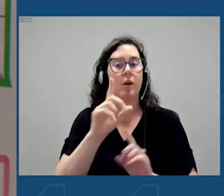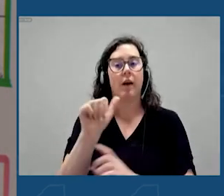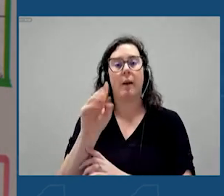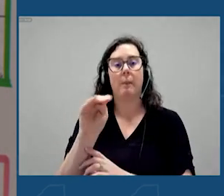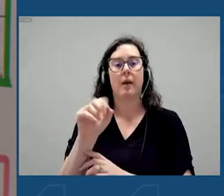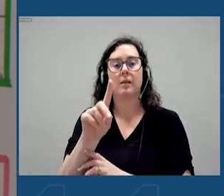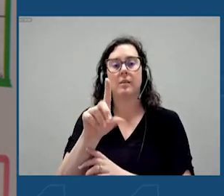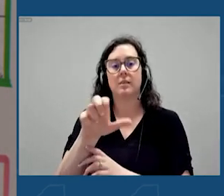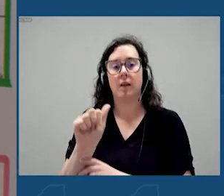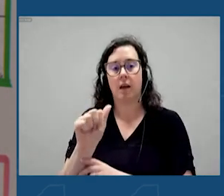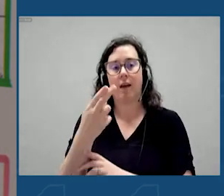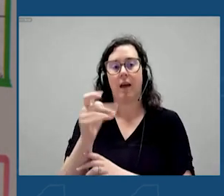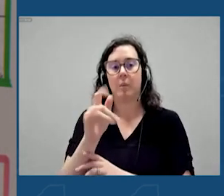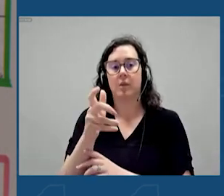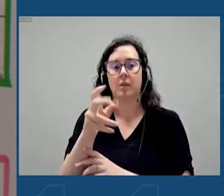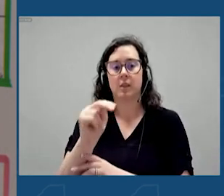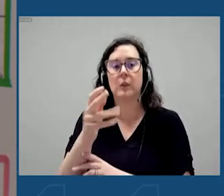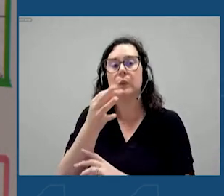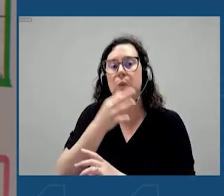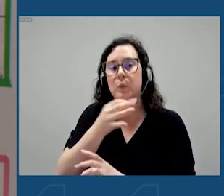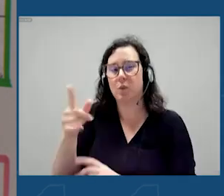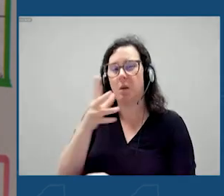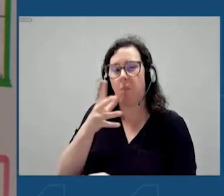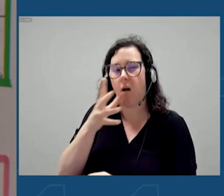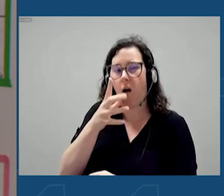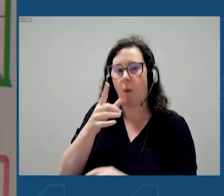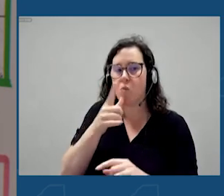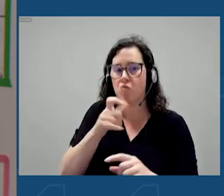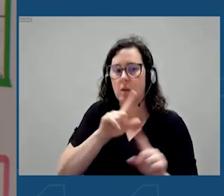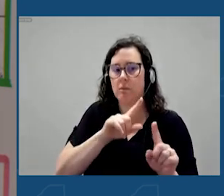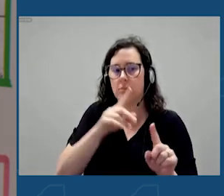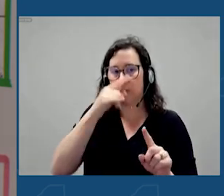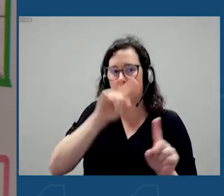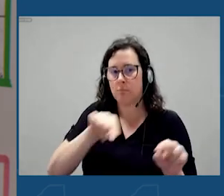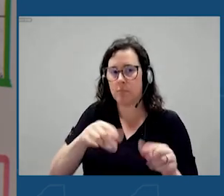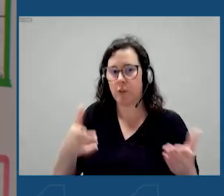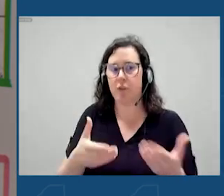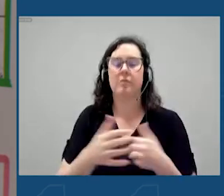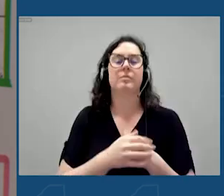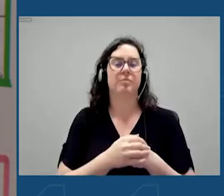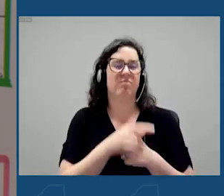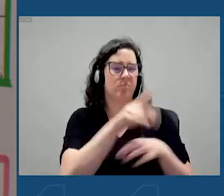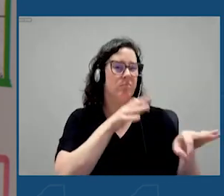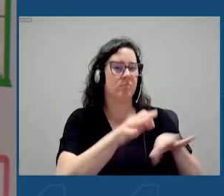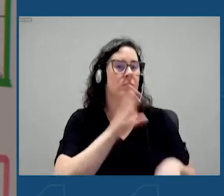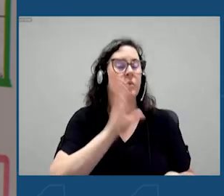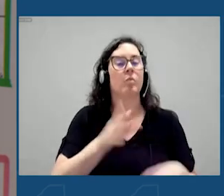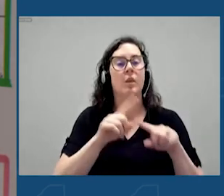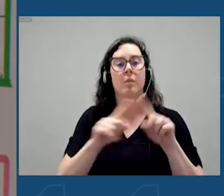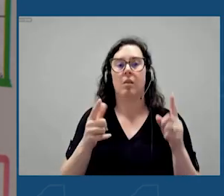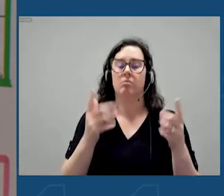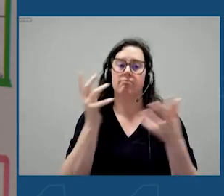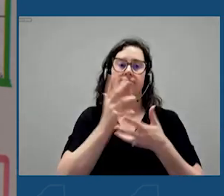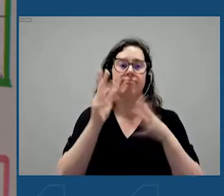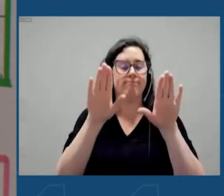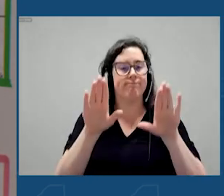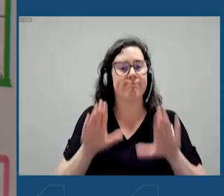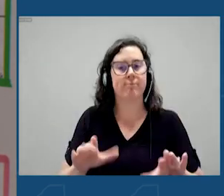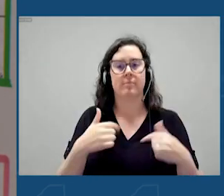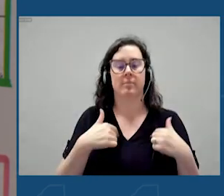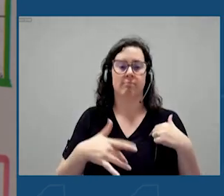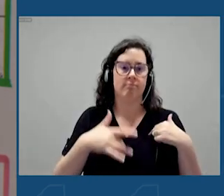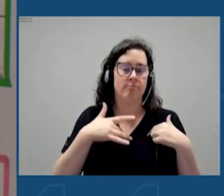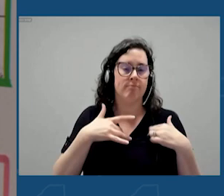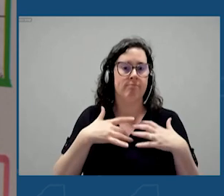of our parents, who's going to tell us what it's like. And this has been fabulous. I'm so great to be able to